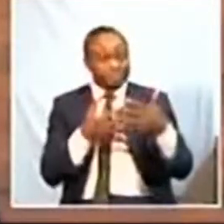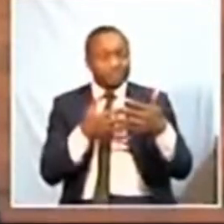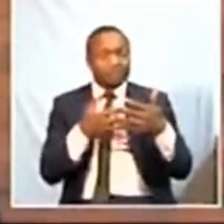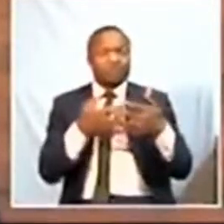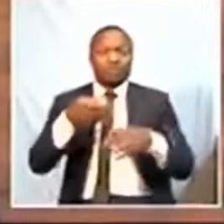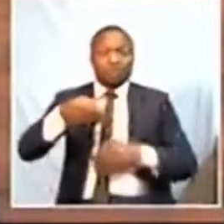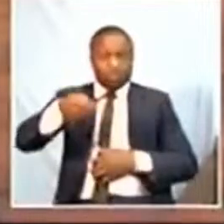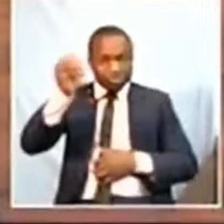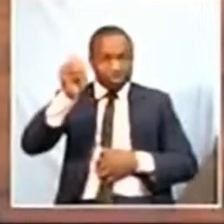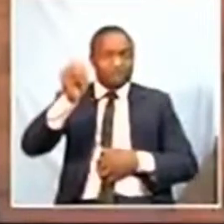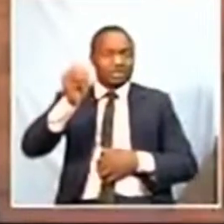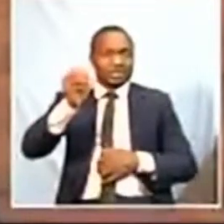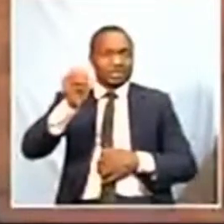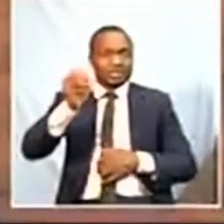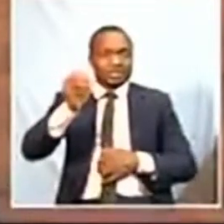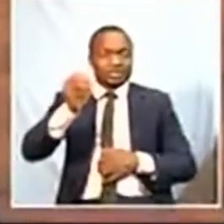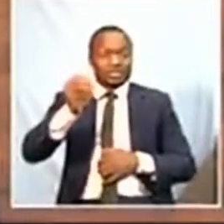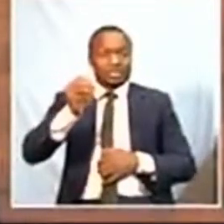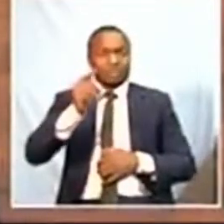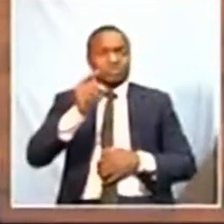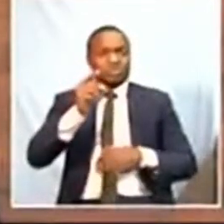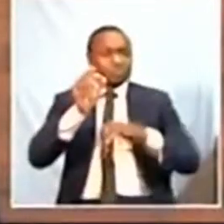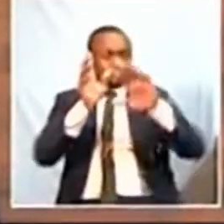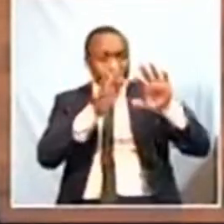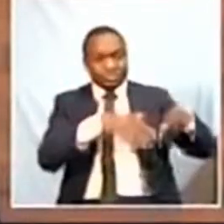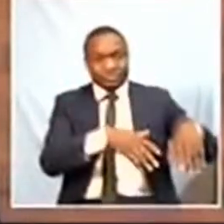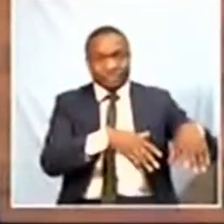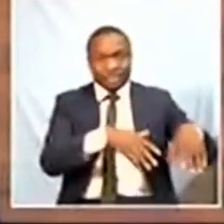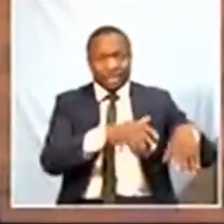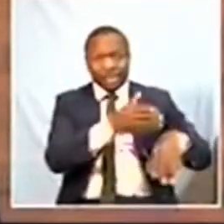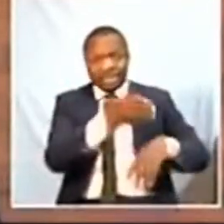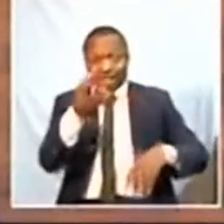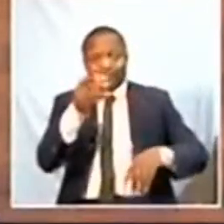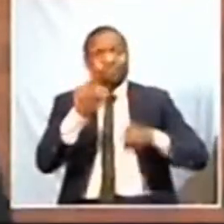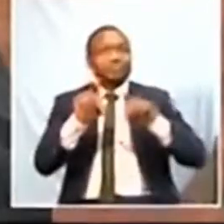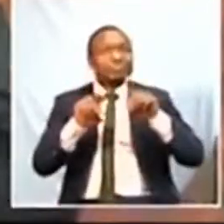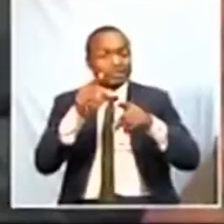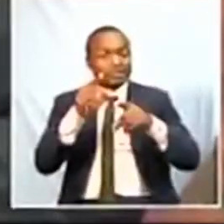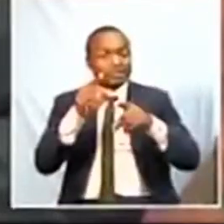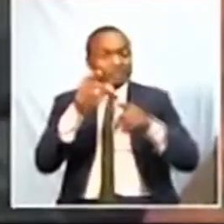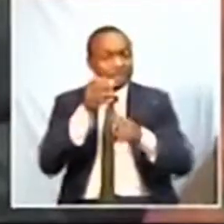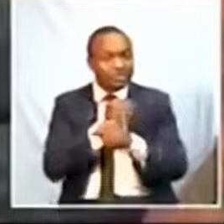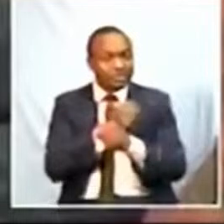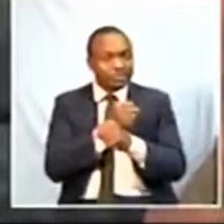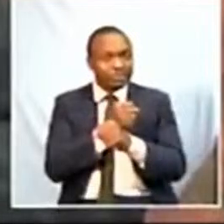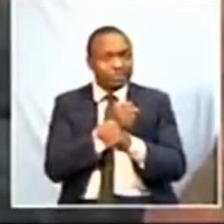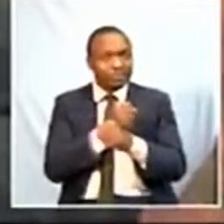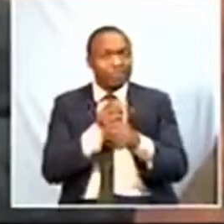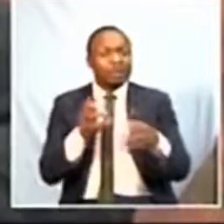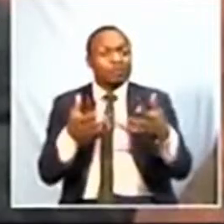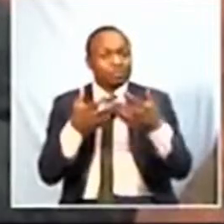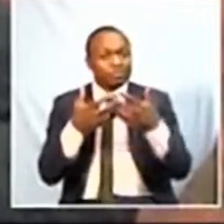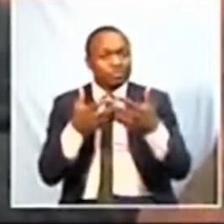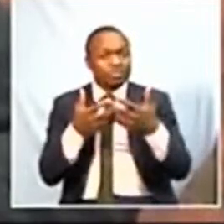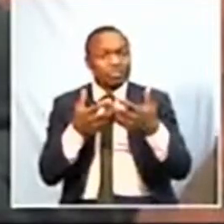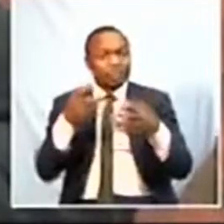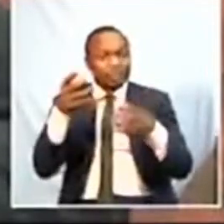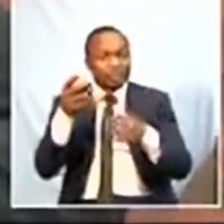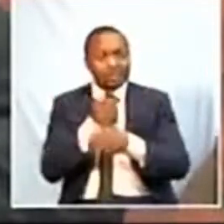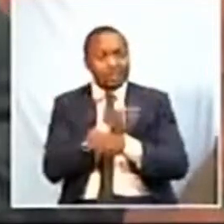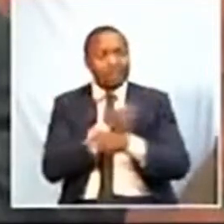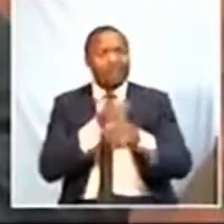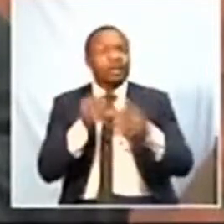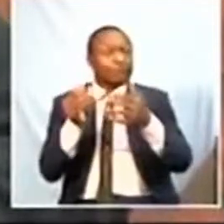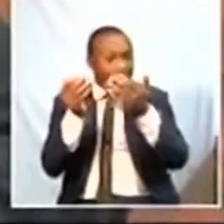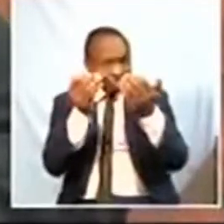ownership. Then you neglect to do that. These people, they get the chigayo, they get the minibus,